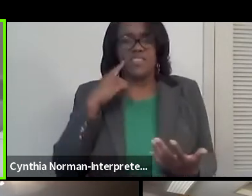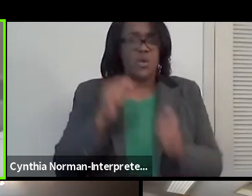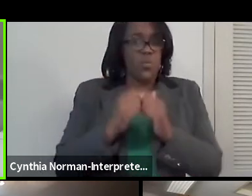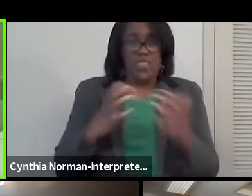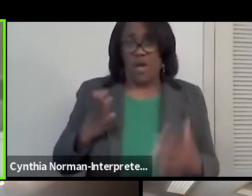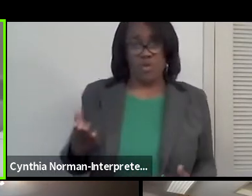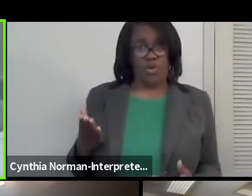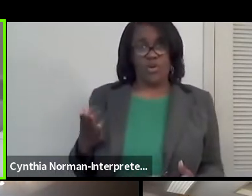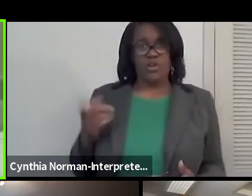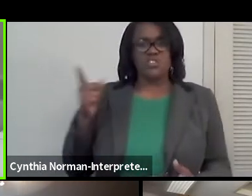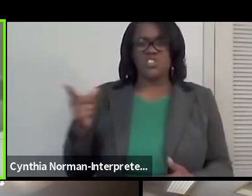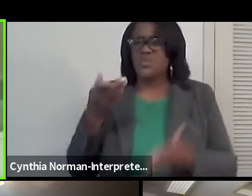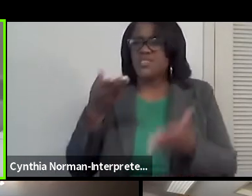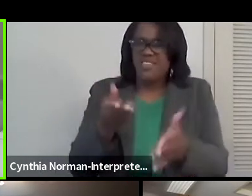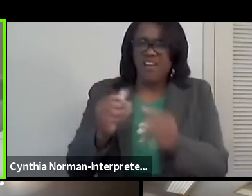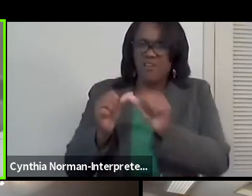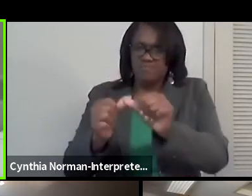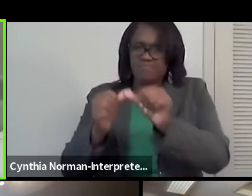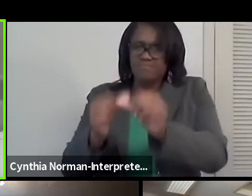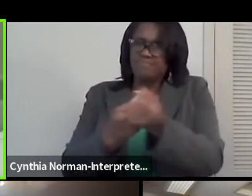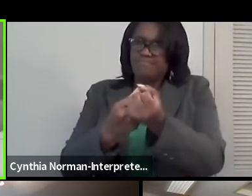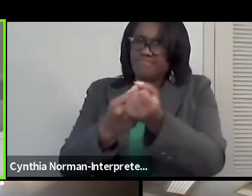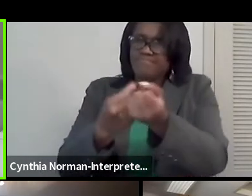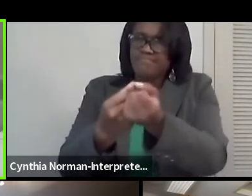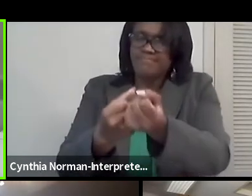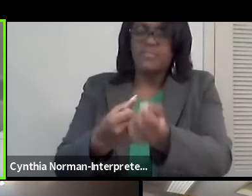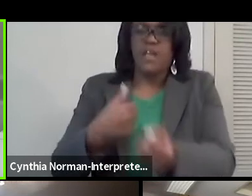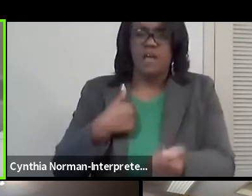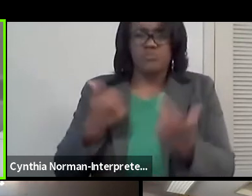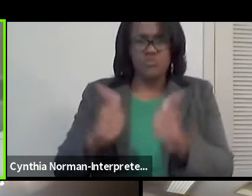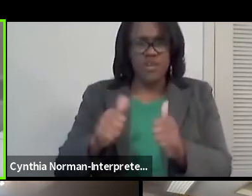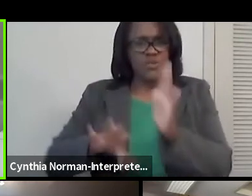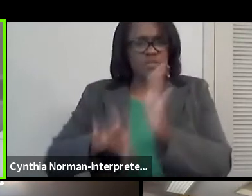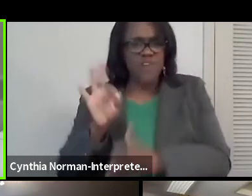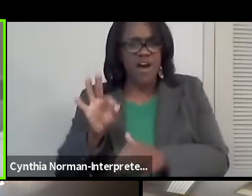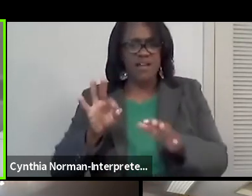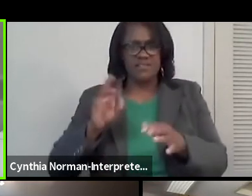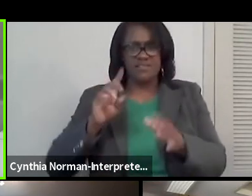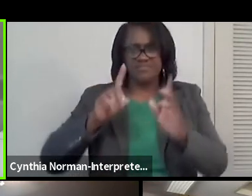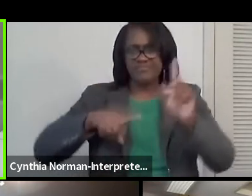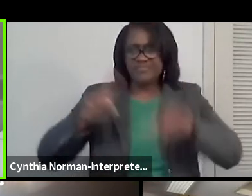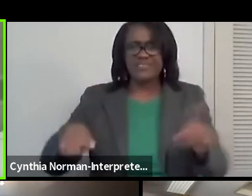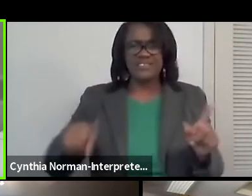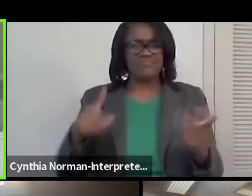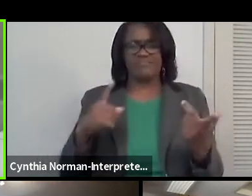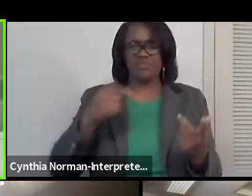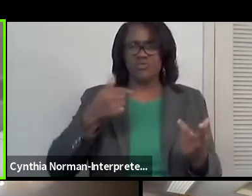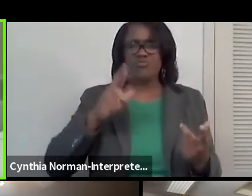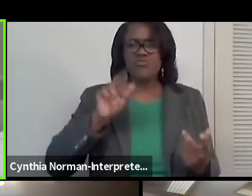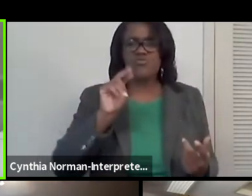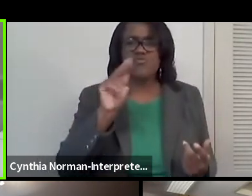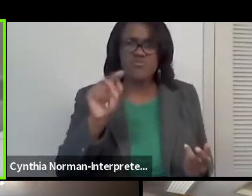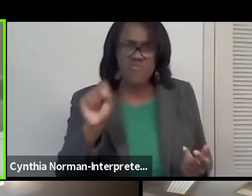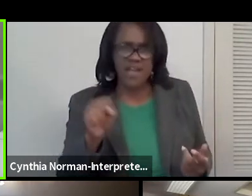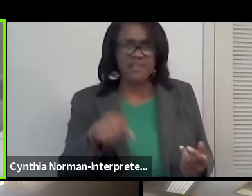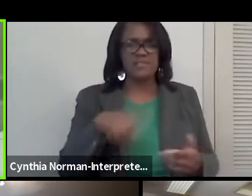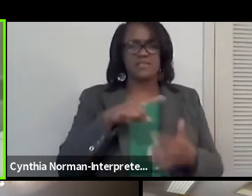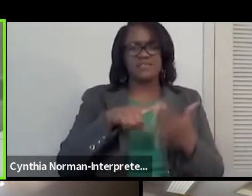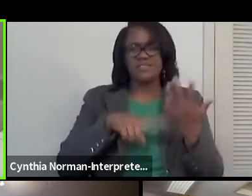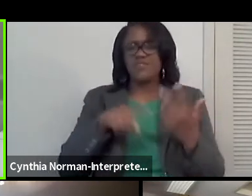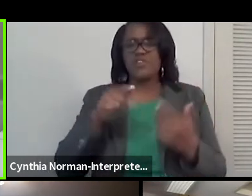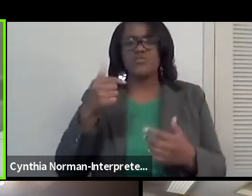because she was kind of there every step of the way and like looking for different grants to apply for, DEI type grants and, you know, empowering type grants for students